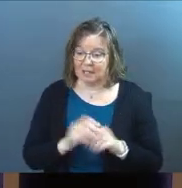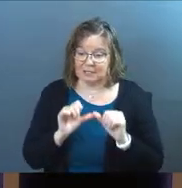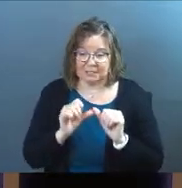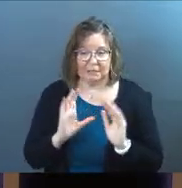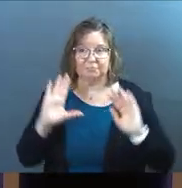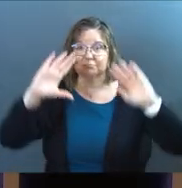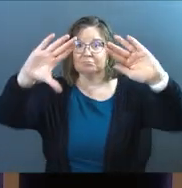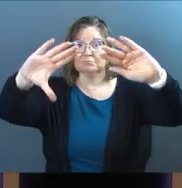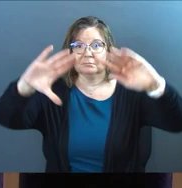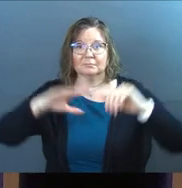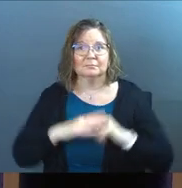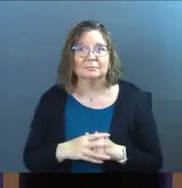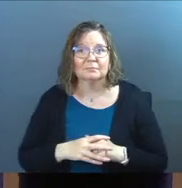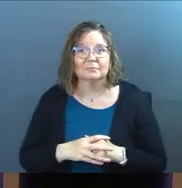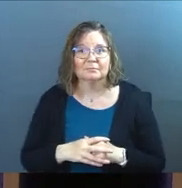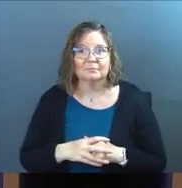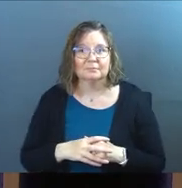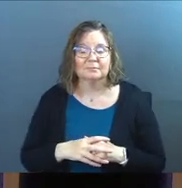just keep going.